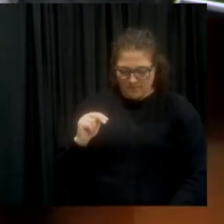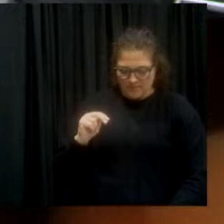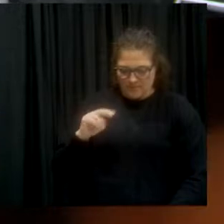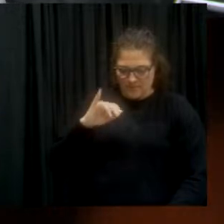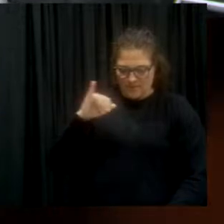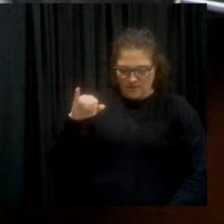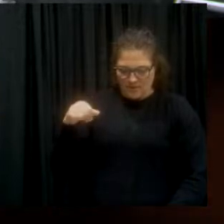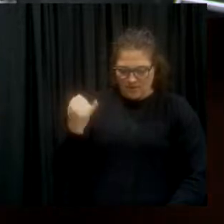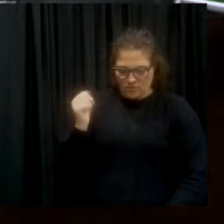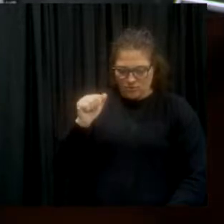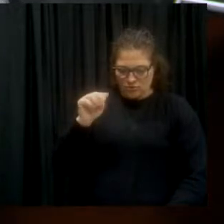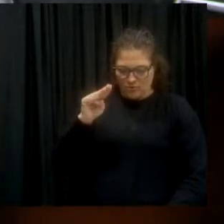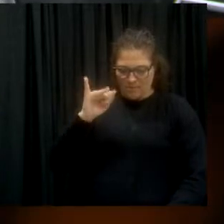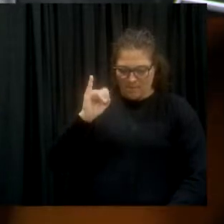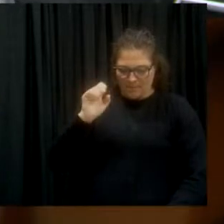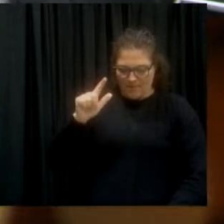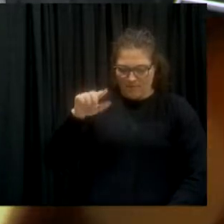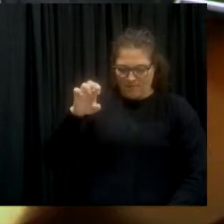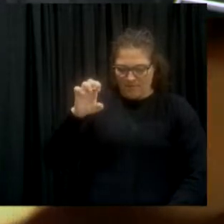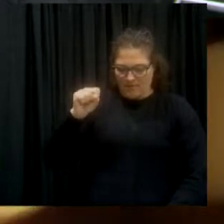Jamil Escobero.